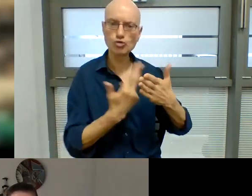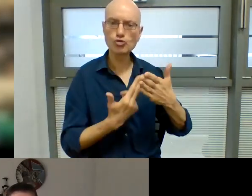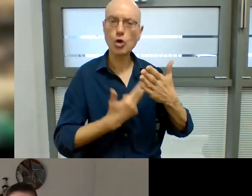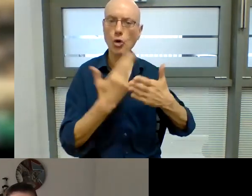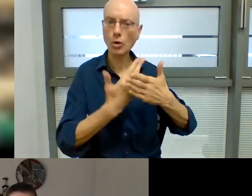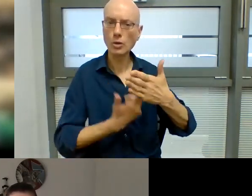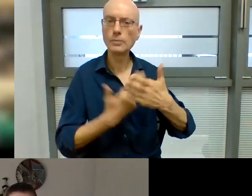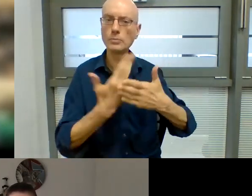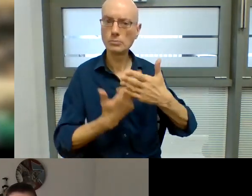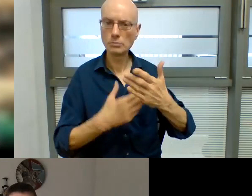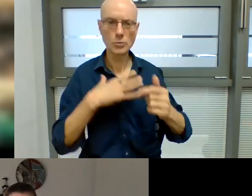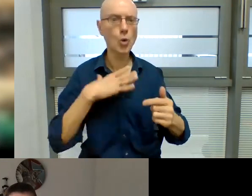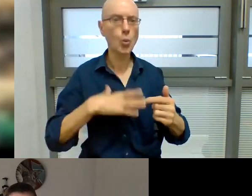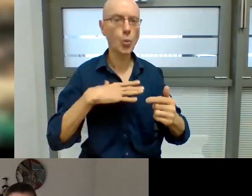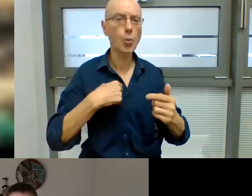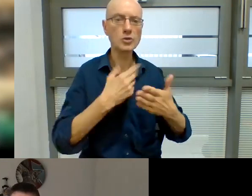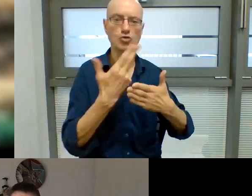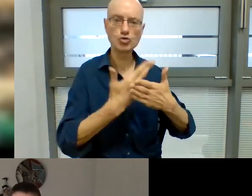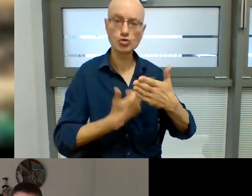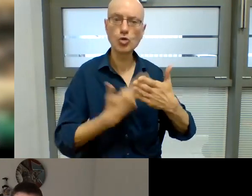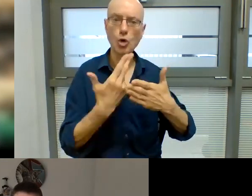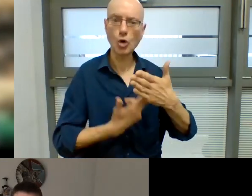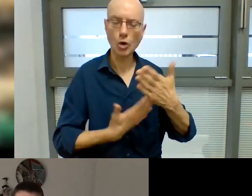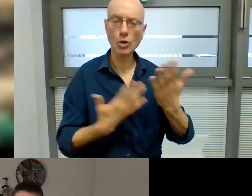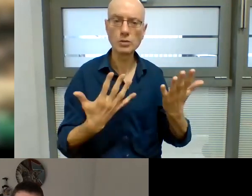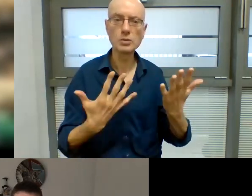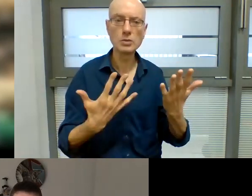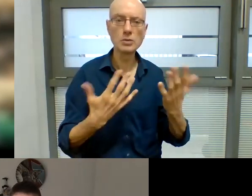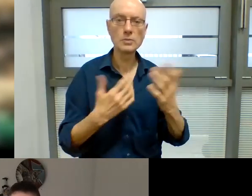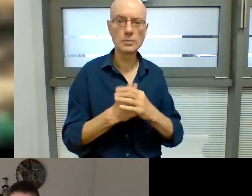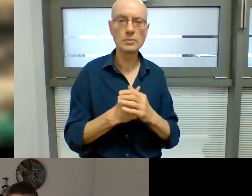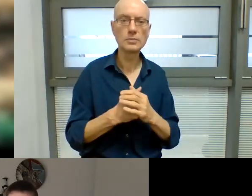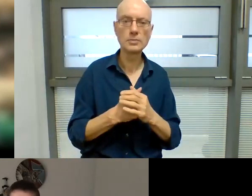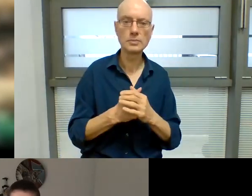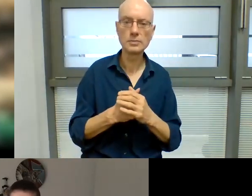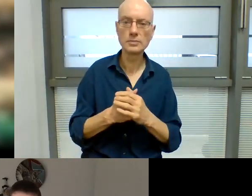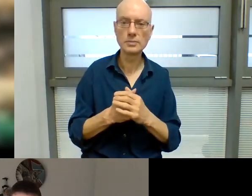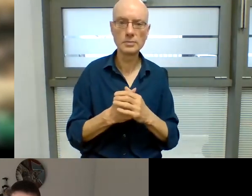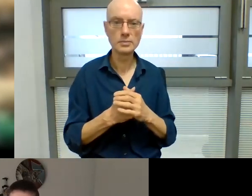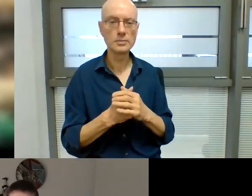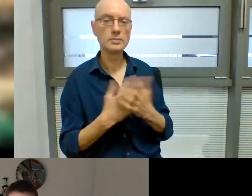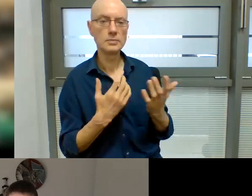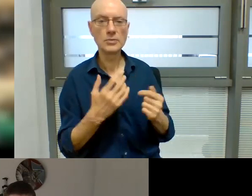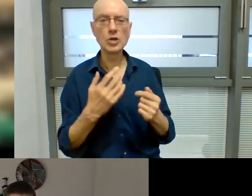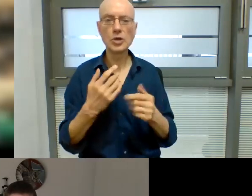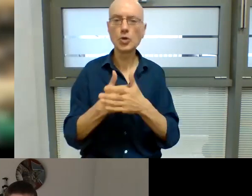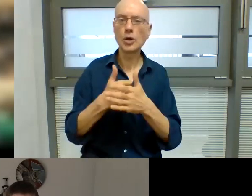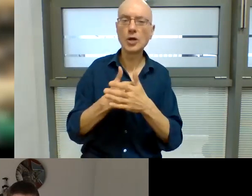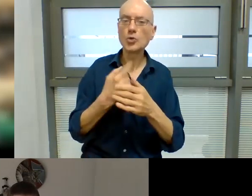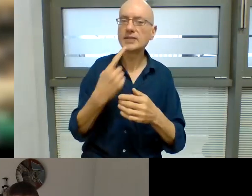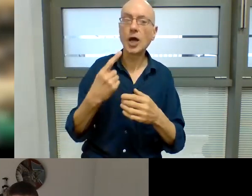did and wanted to do. And, I'm like, when you grow up, when I grow up, I'm going to be an